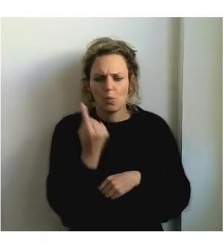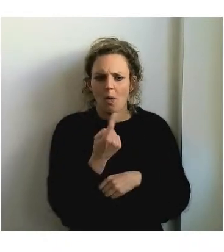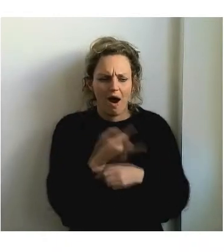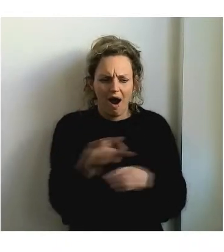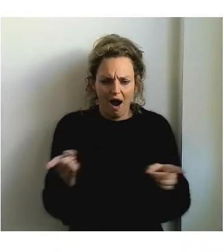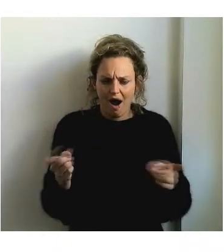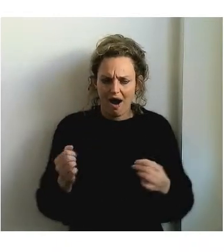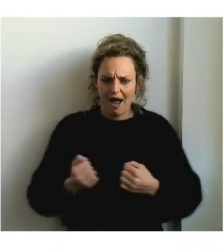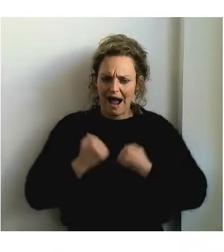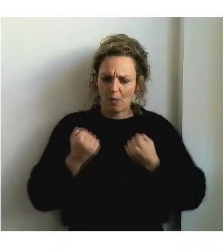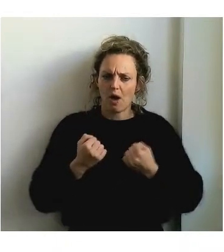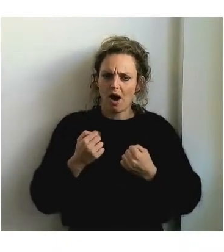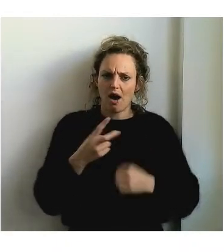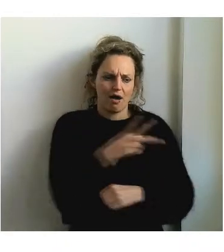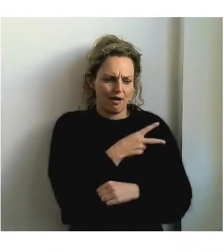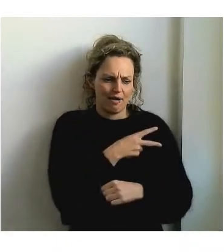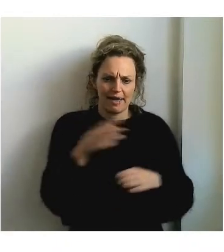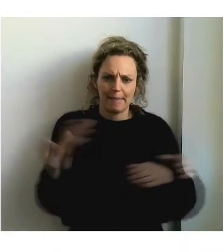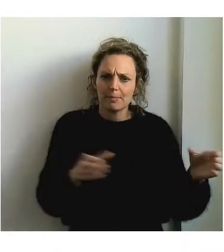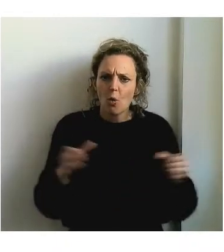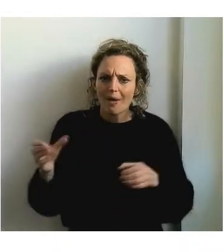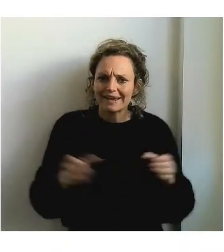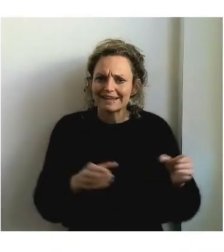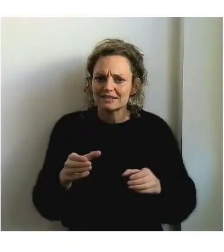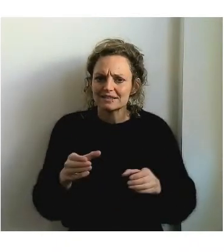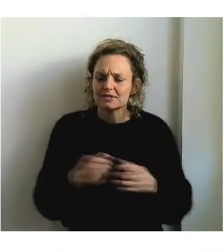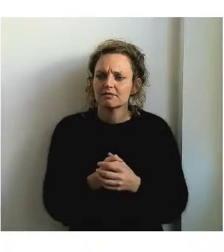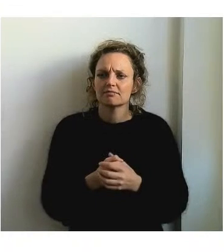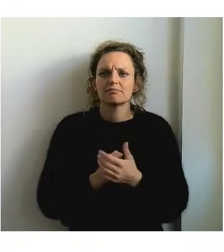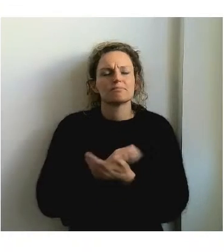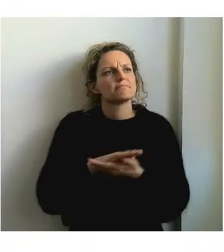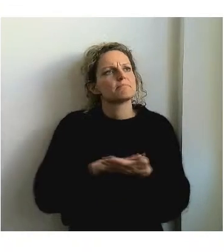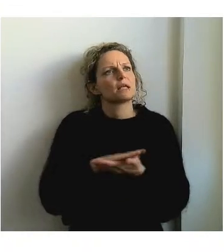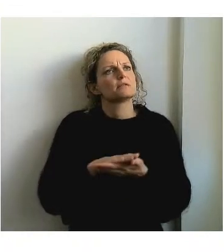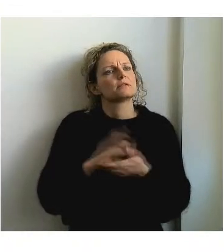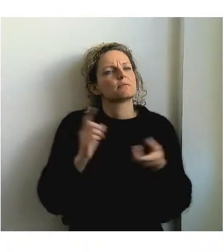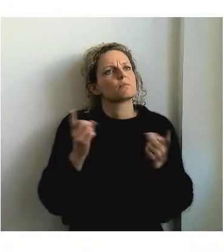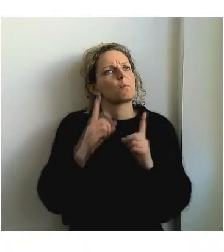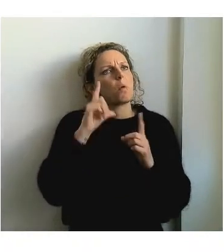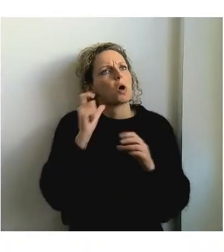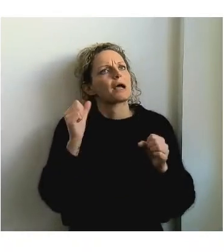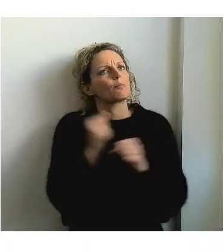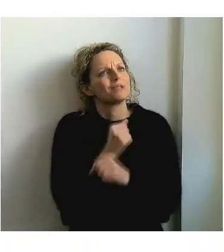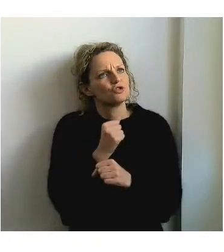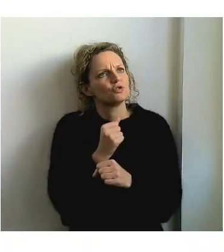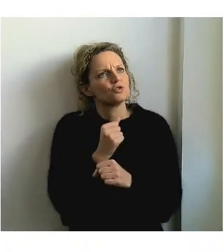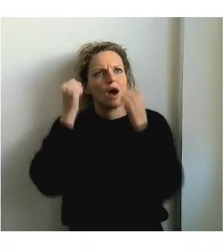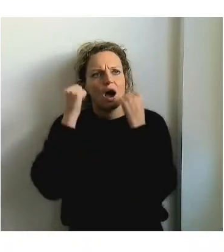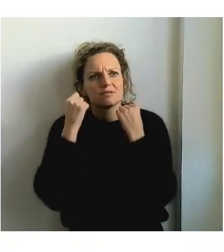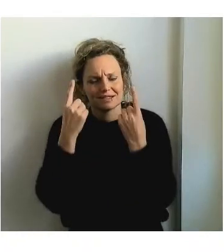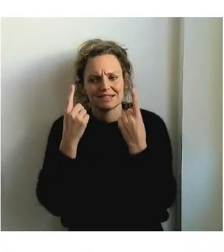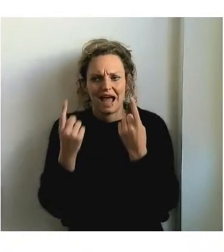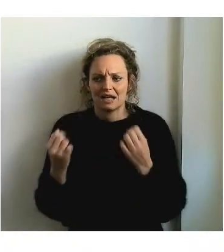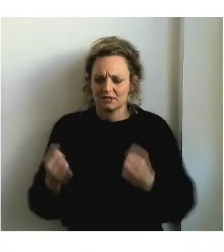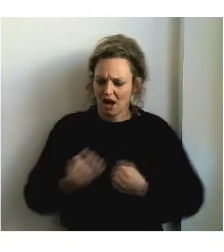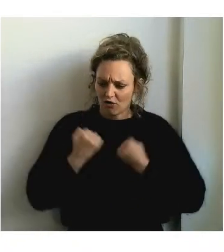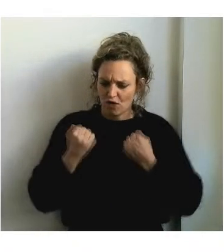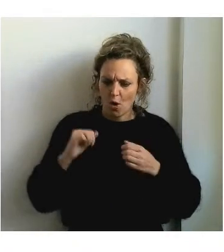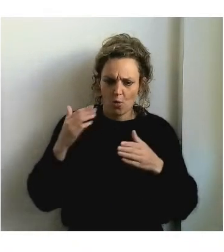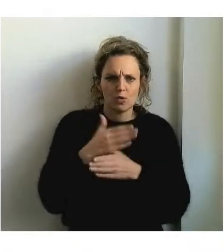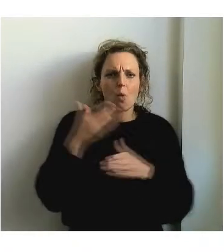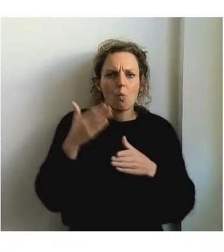really understanding, okay, what can we do? What can we be doing around understanding what our own workforce looks